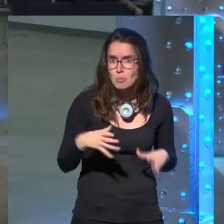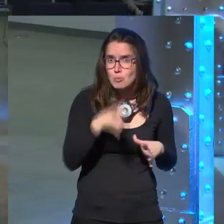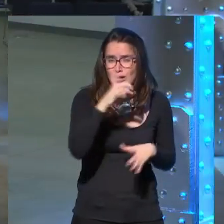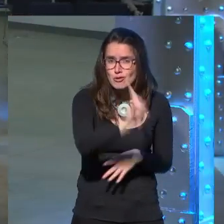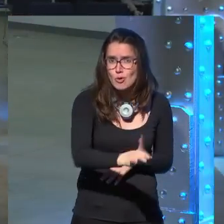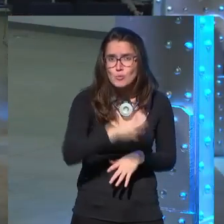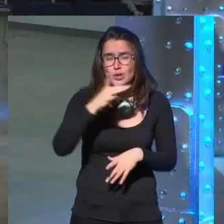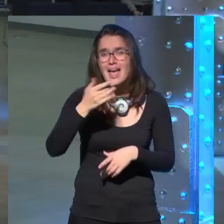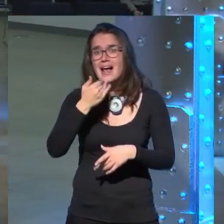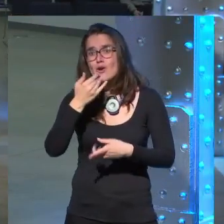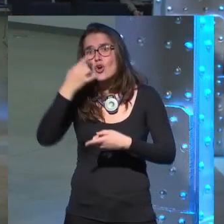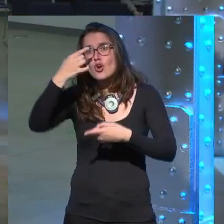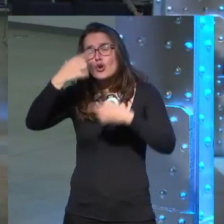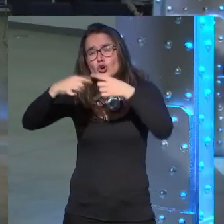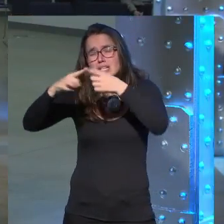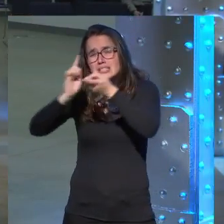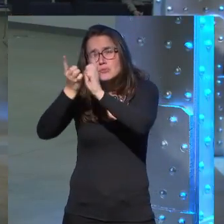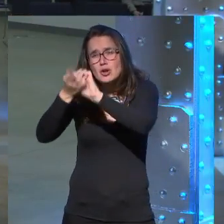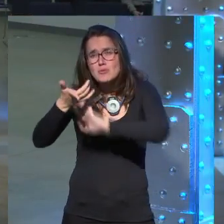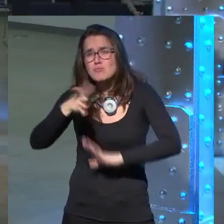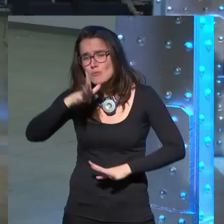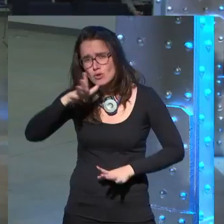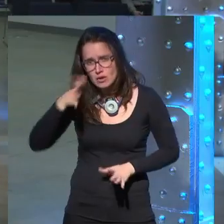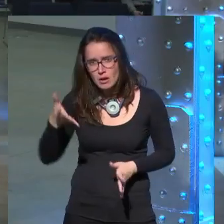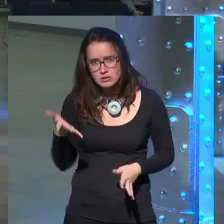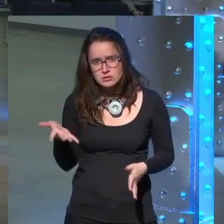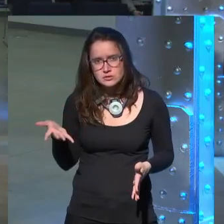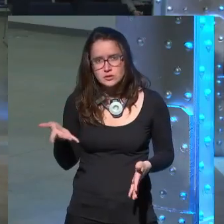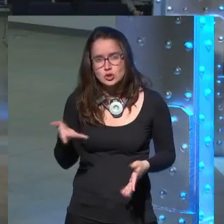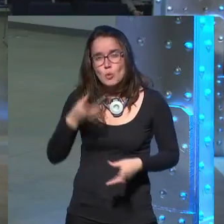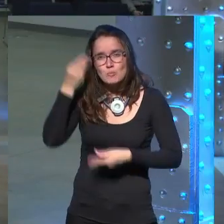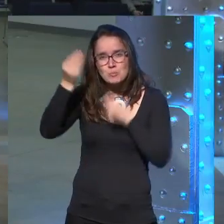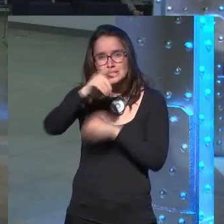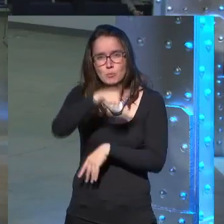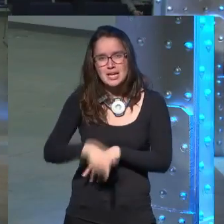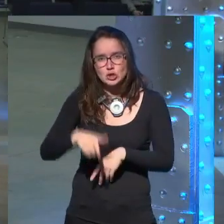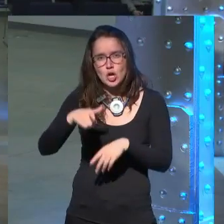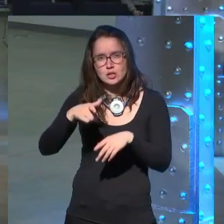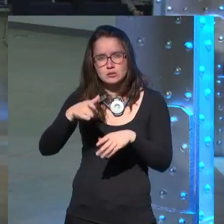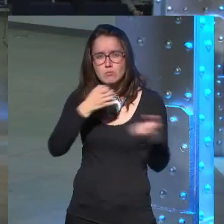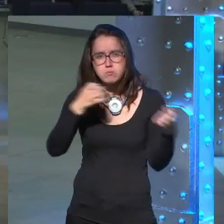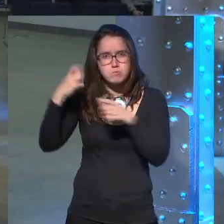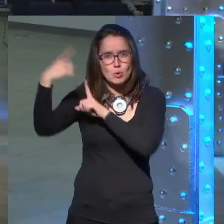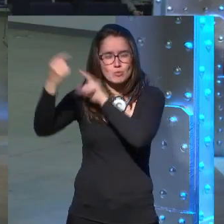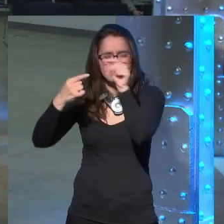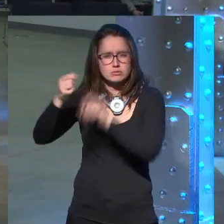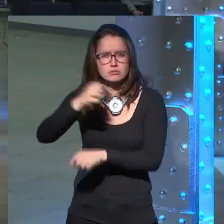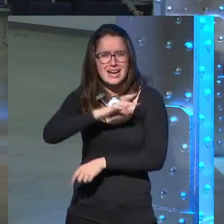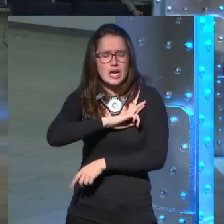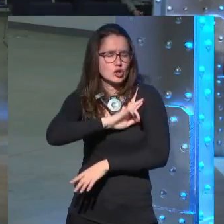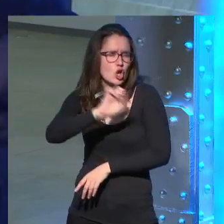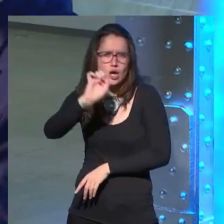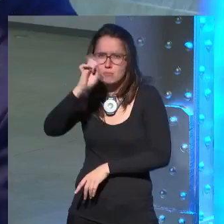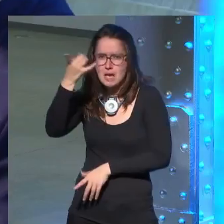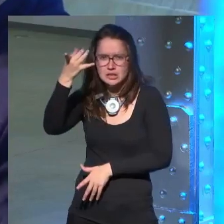your question about why physicists, exactly, I think cosmologists perhaps are the most religious. So in the